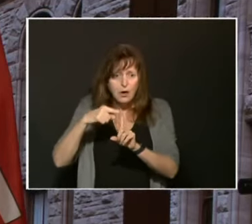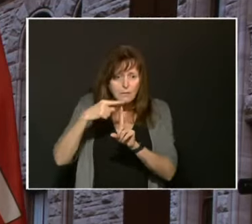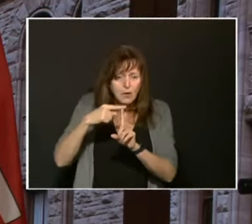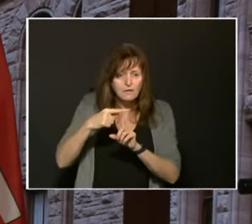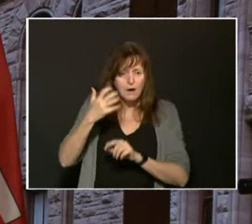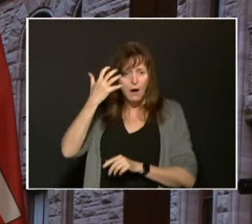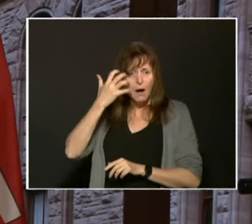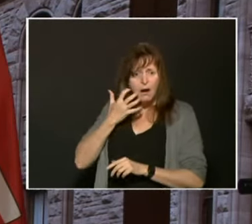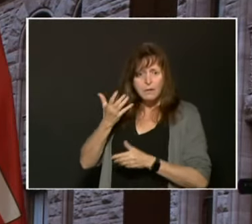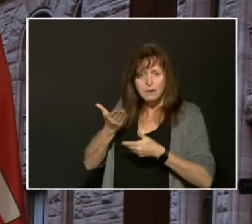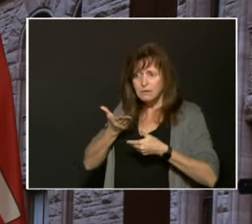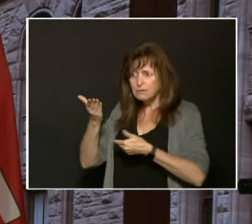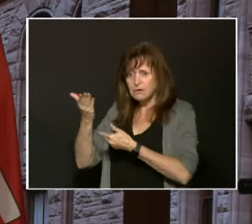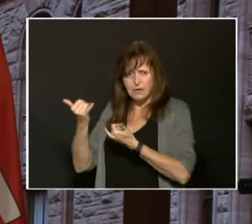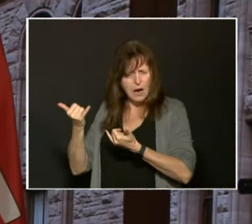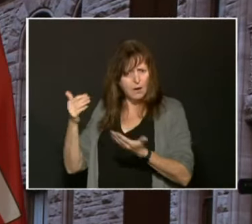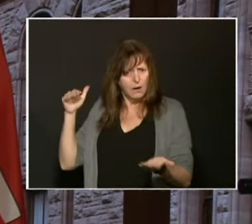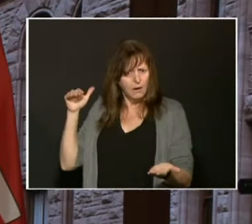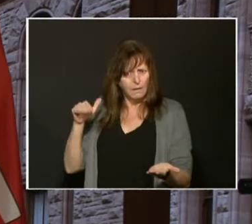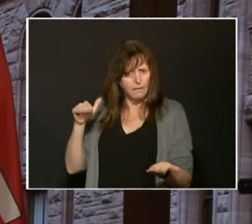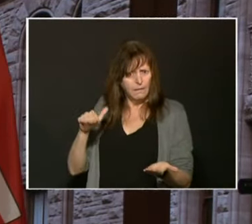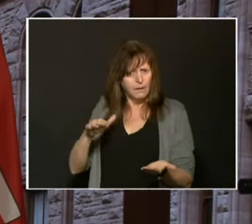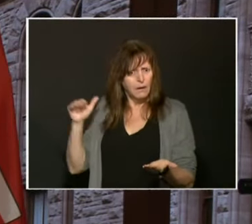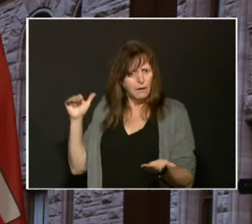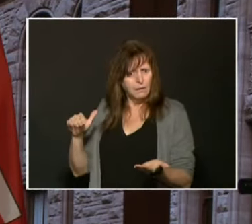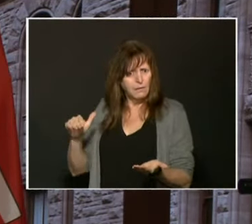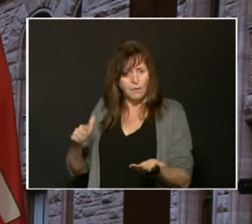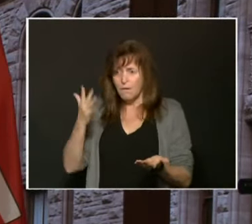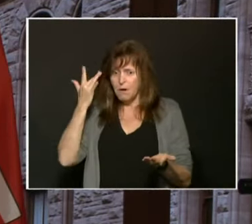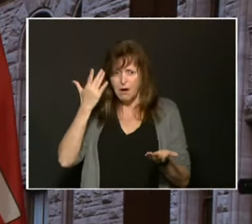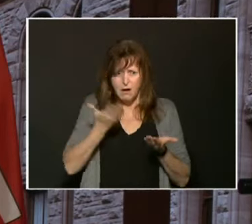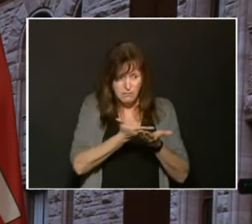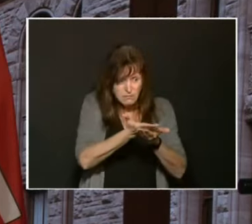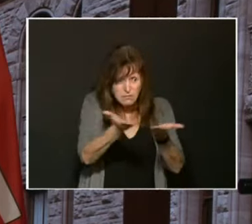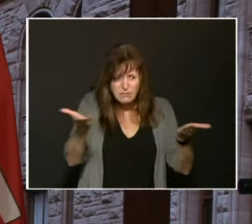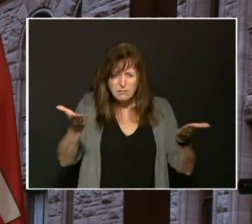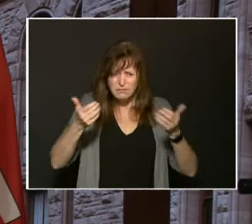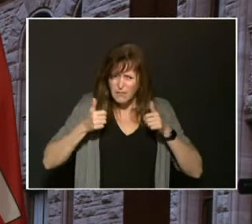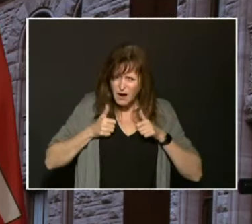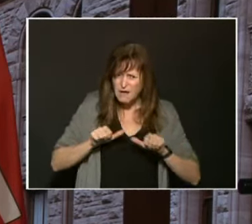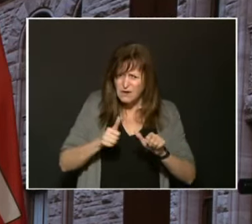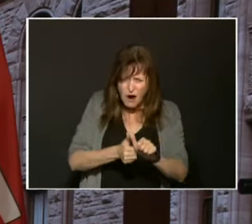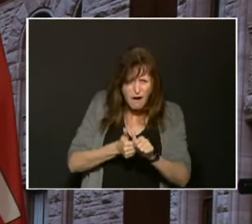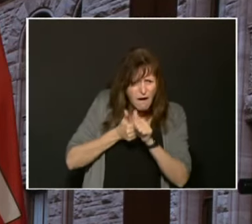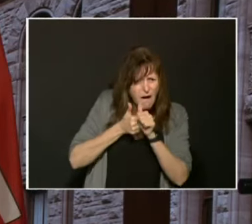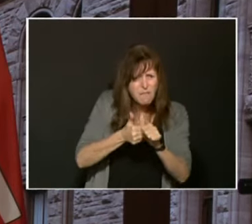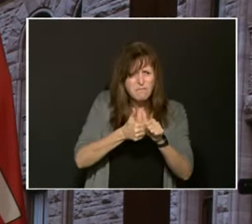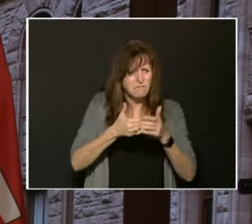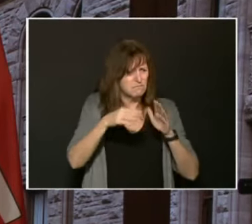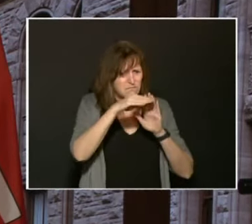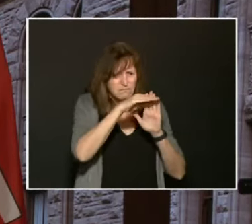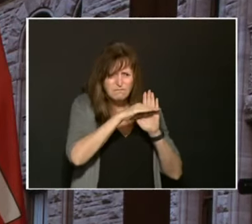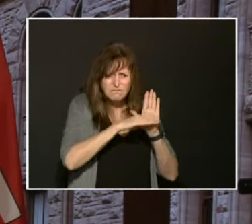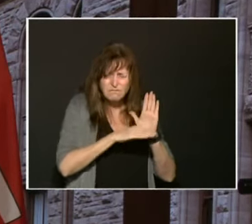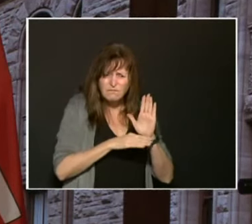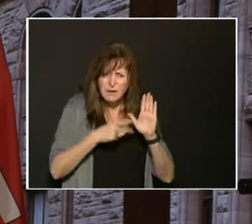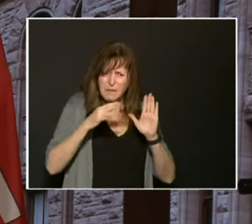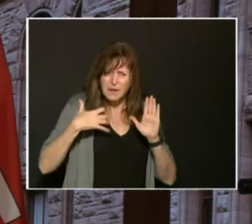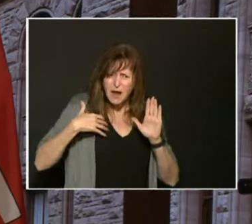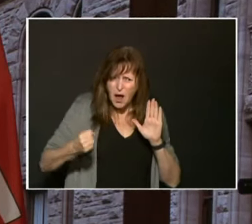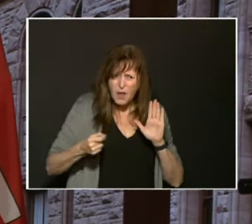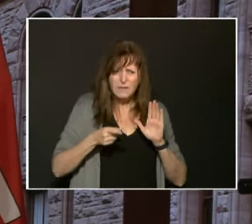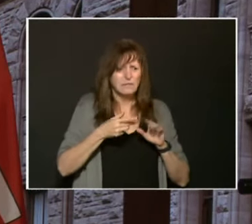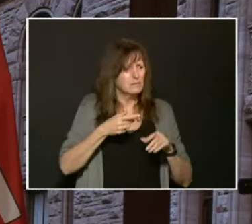are because of your continued efforts to adhere to the public health measures, because you are rolling up your sleeves to get